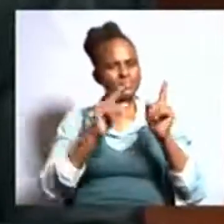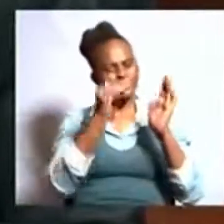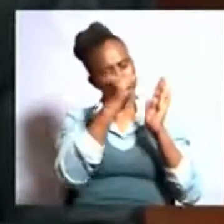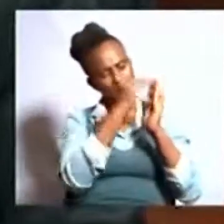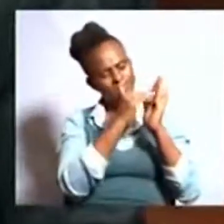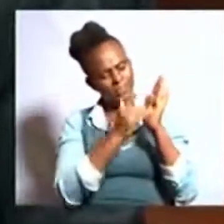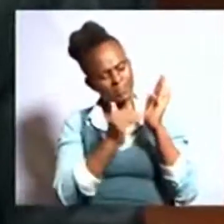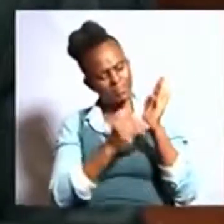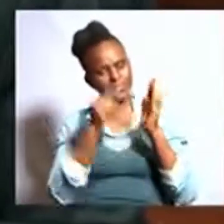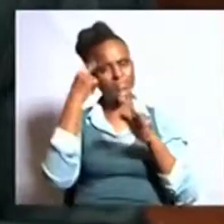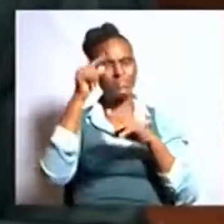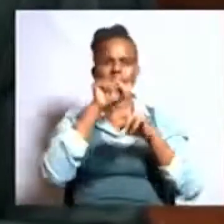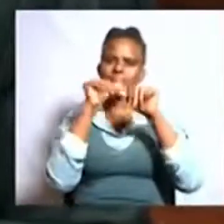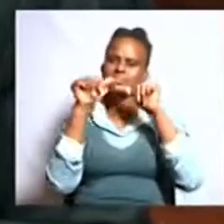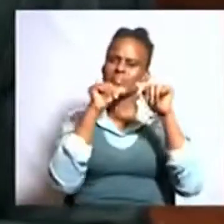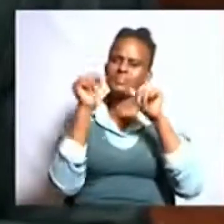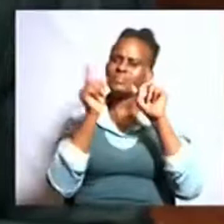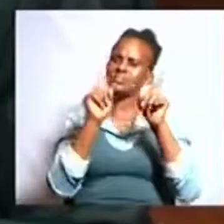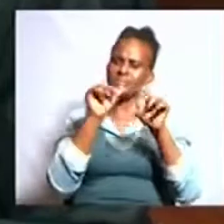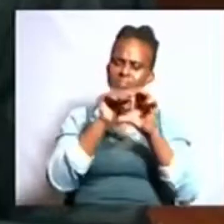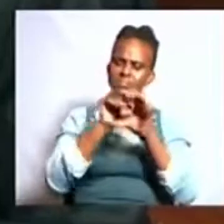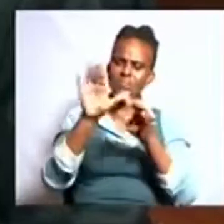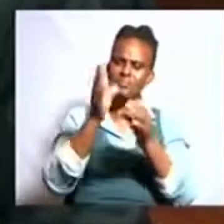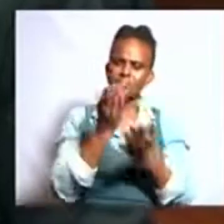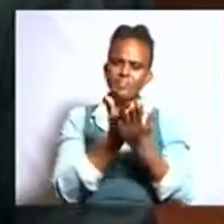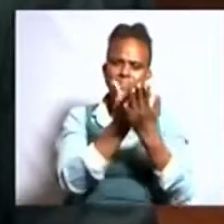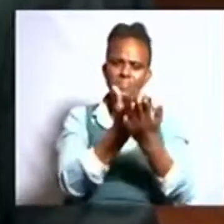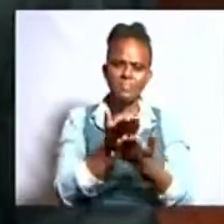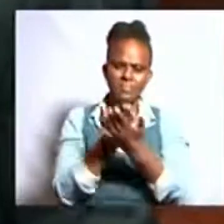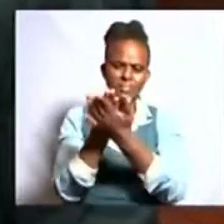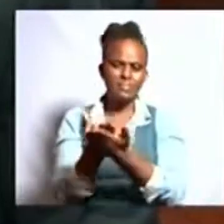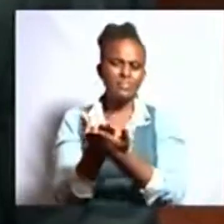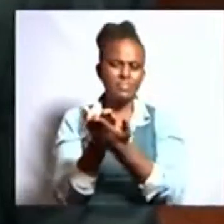for agriculture in your submission?